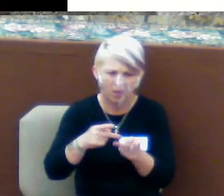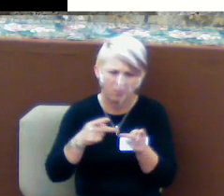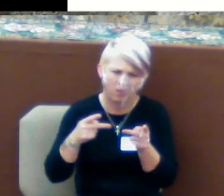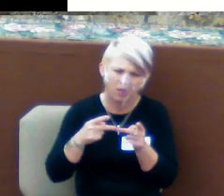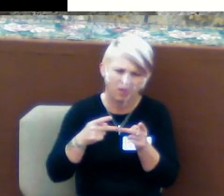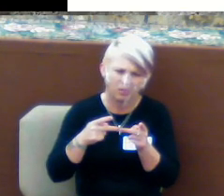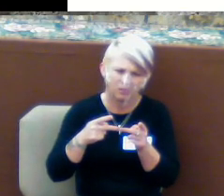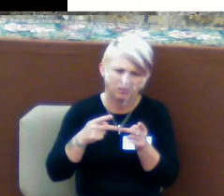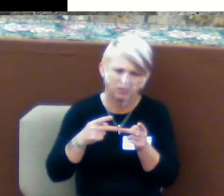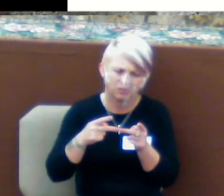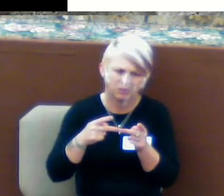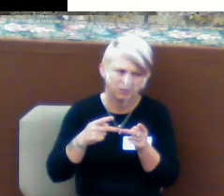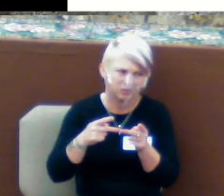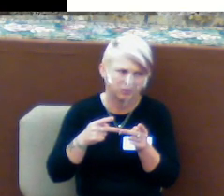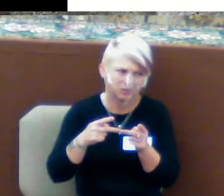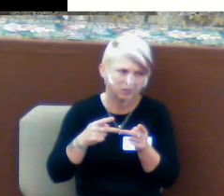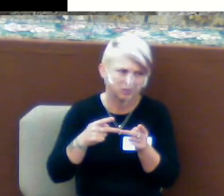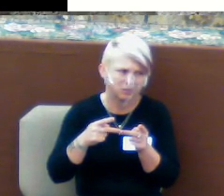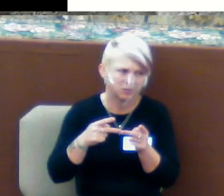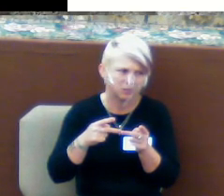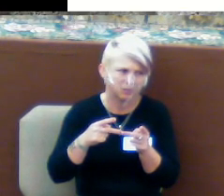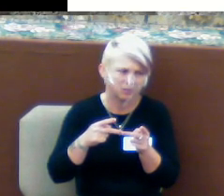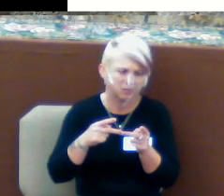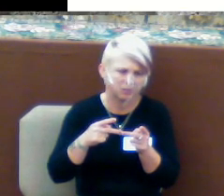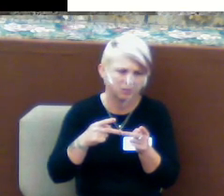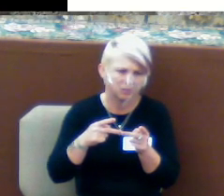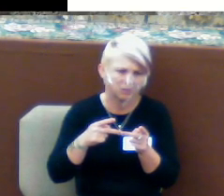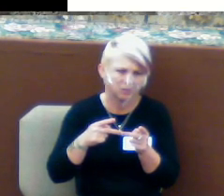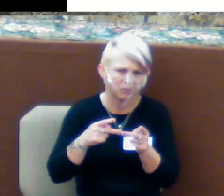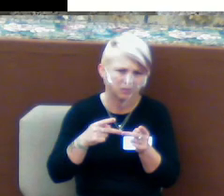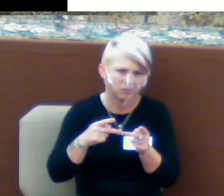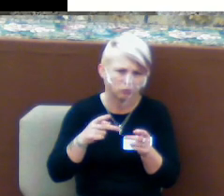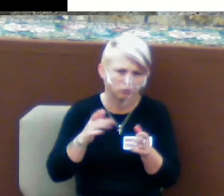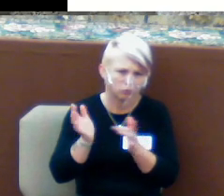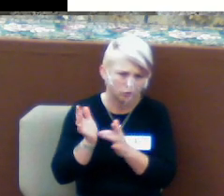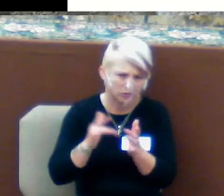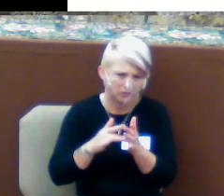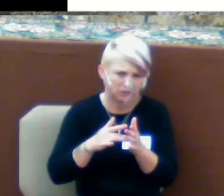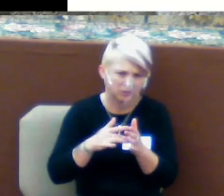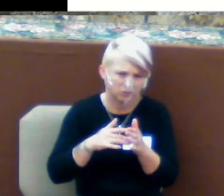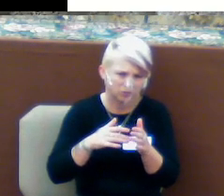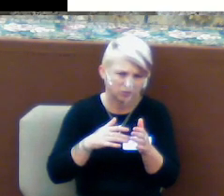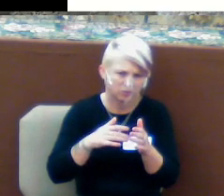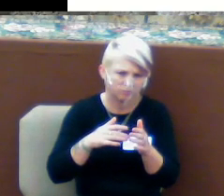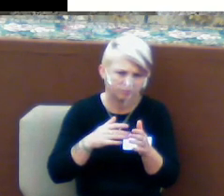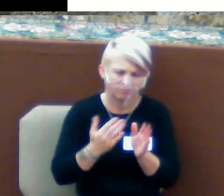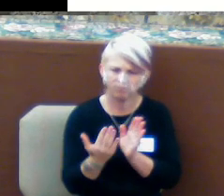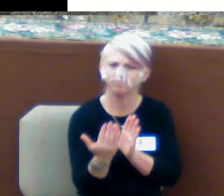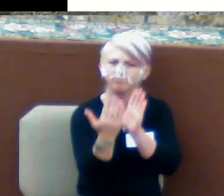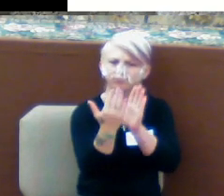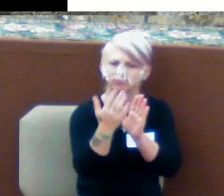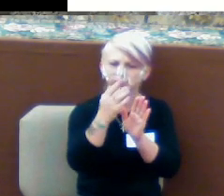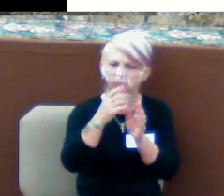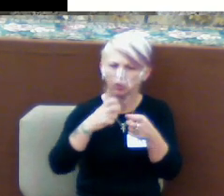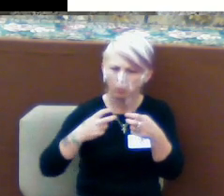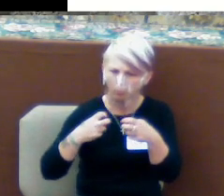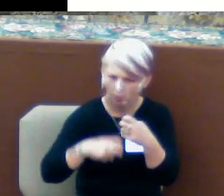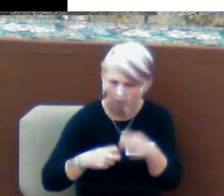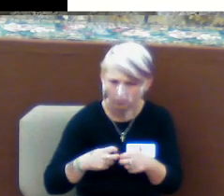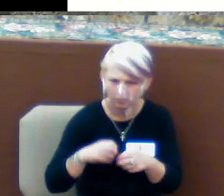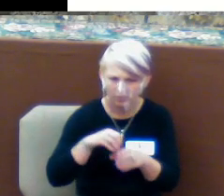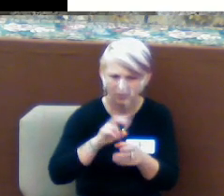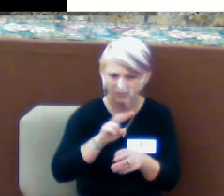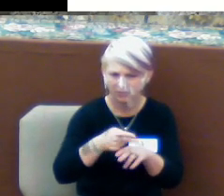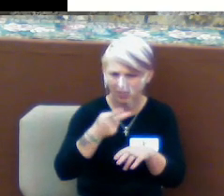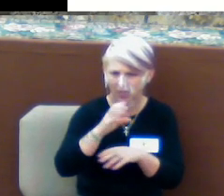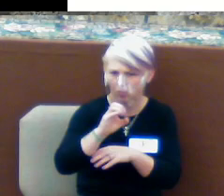skull. At Golgotha, Jesus walks into the storm. In 2 Corinthians, Paul